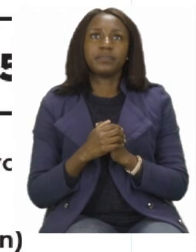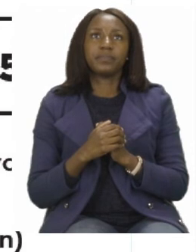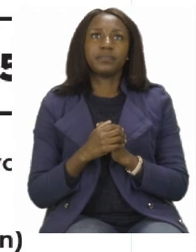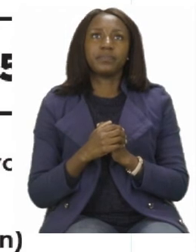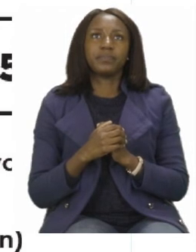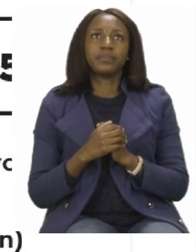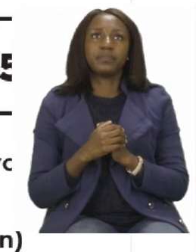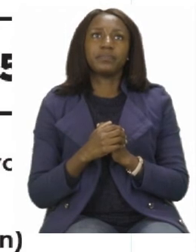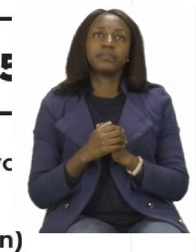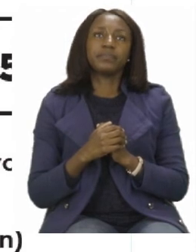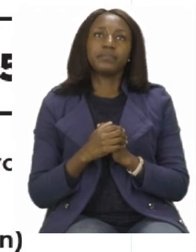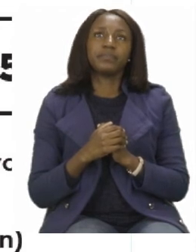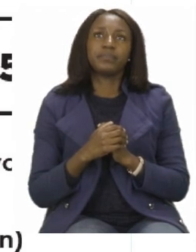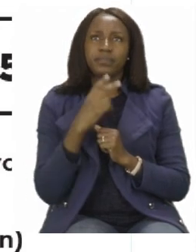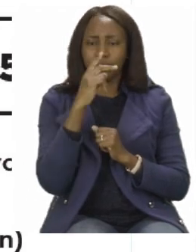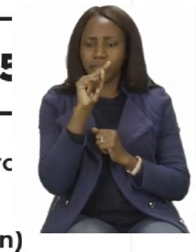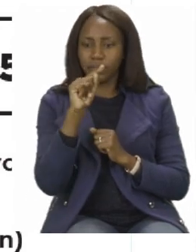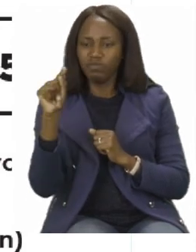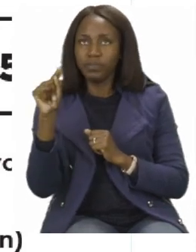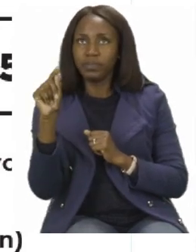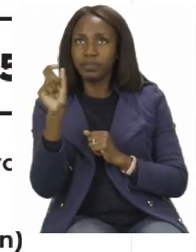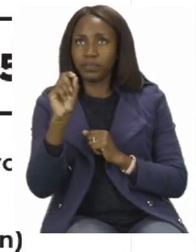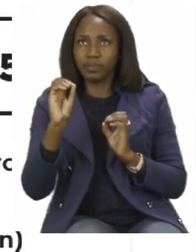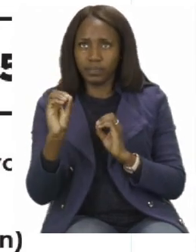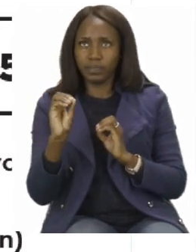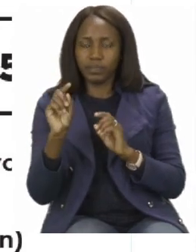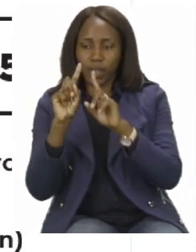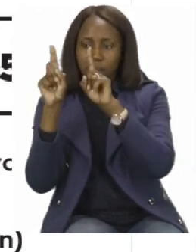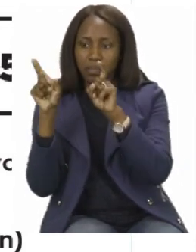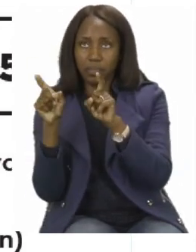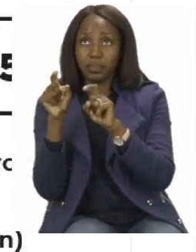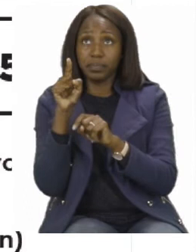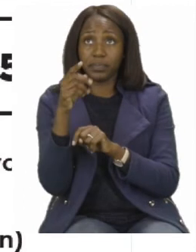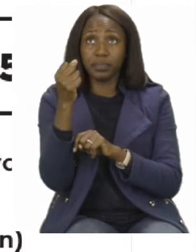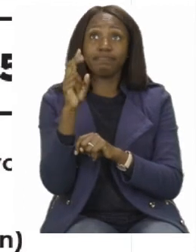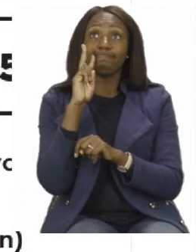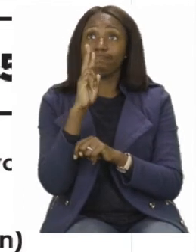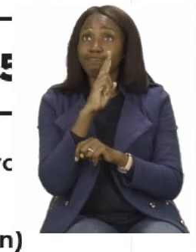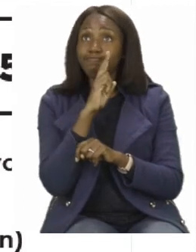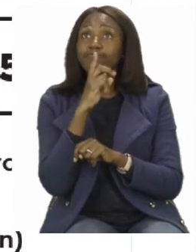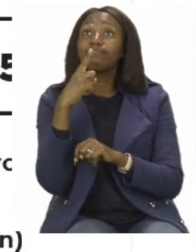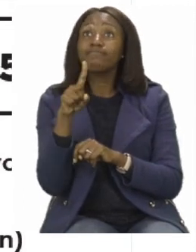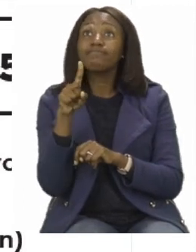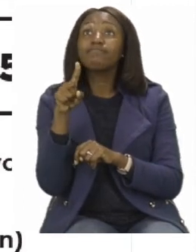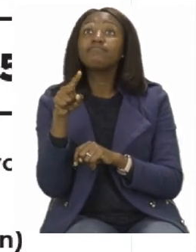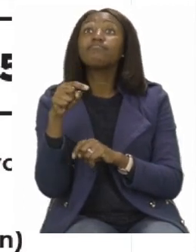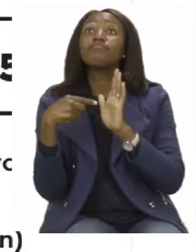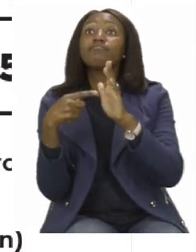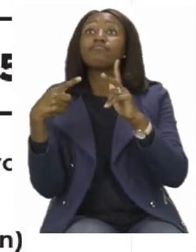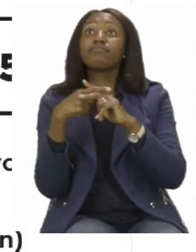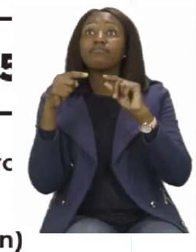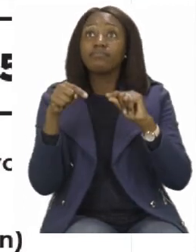see there where you have blank spaces. Just next to it, you have words in bold